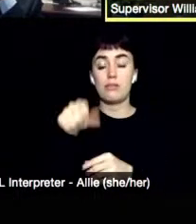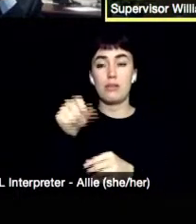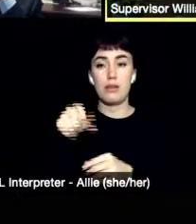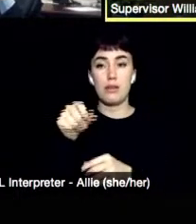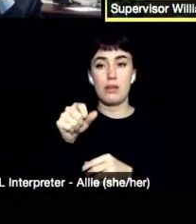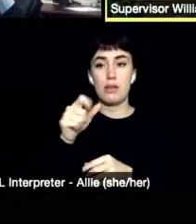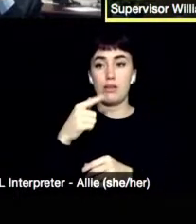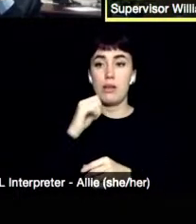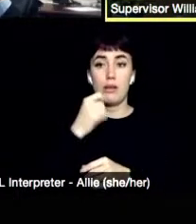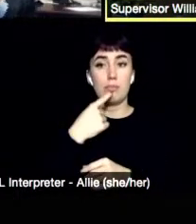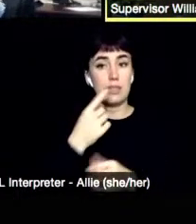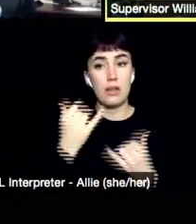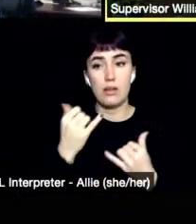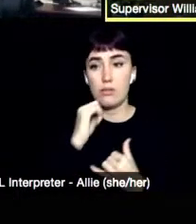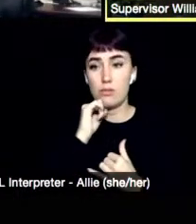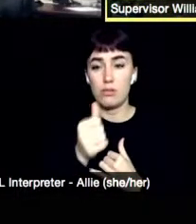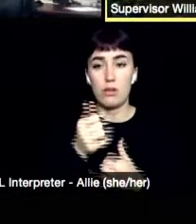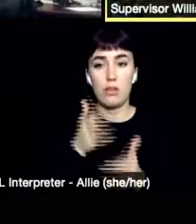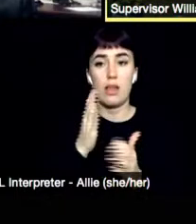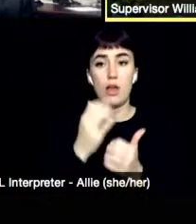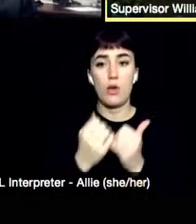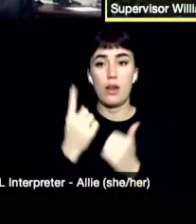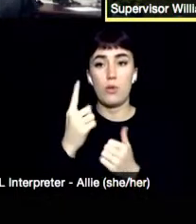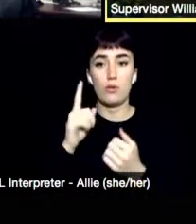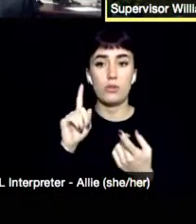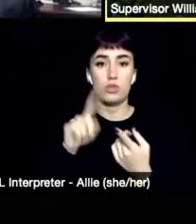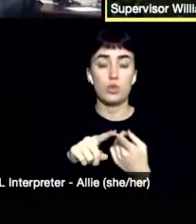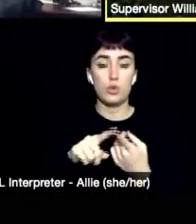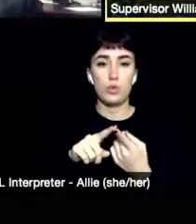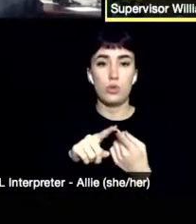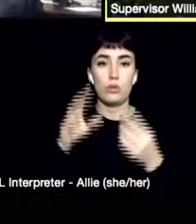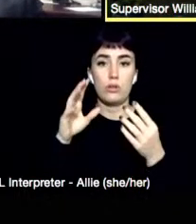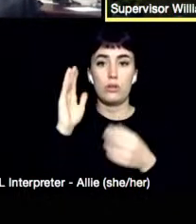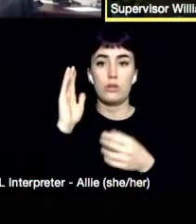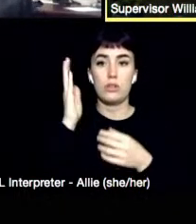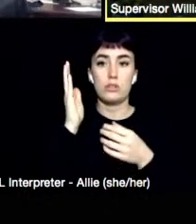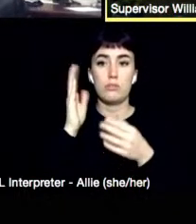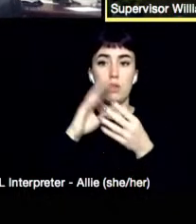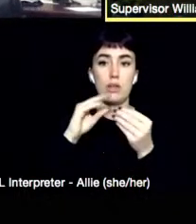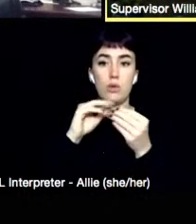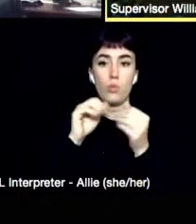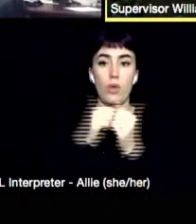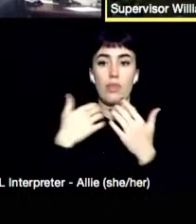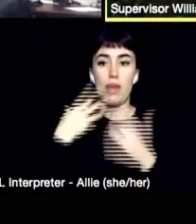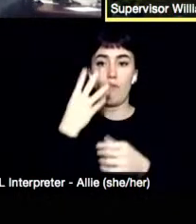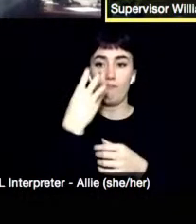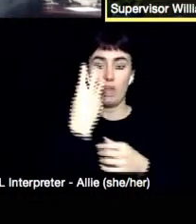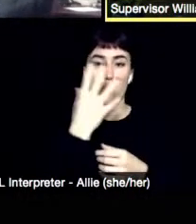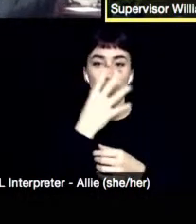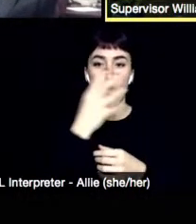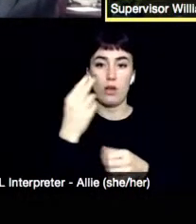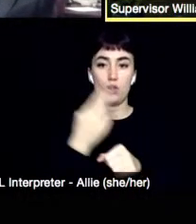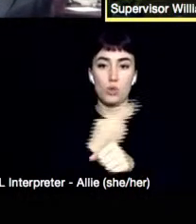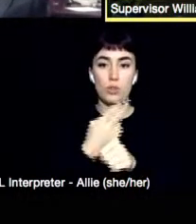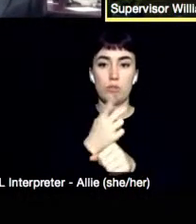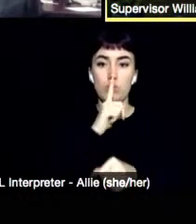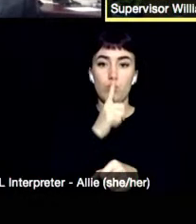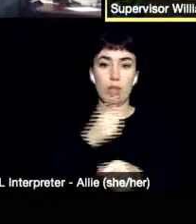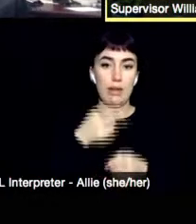I'm just telling you now, I'm not going to allow anybody to speak without going on video and using your real